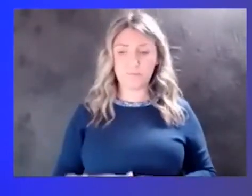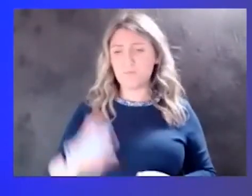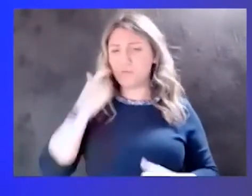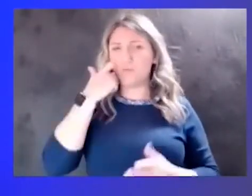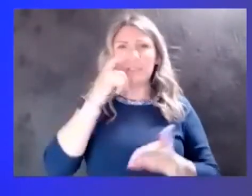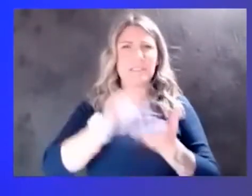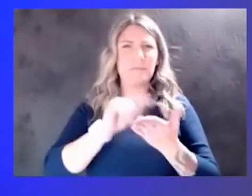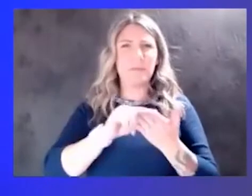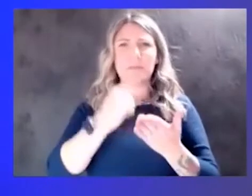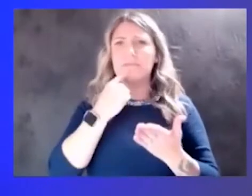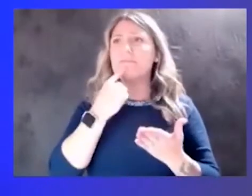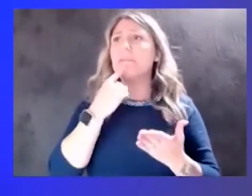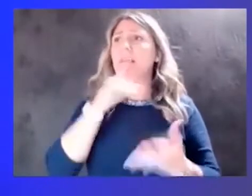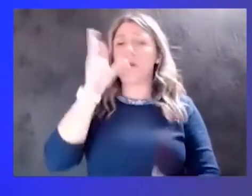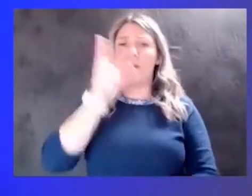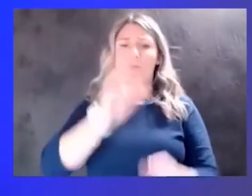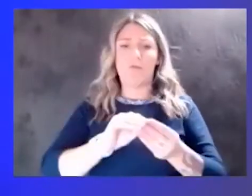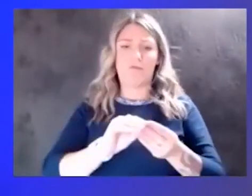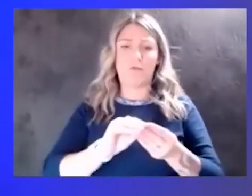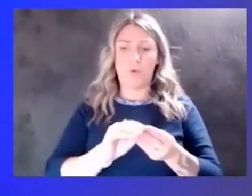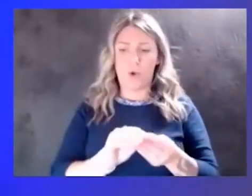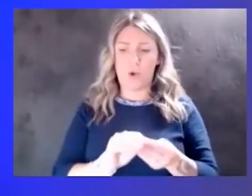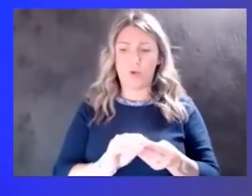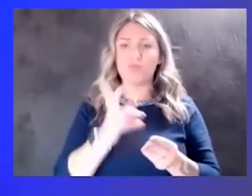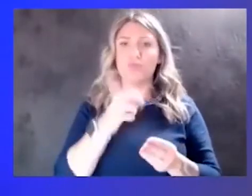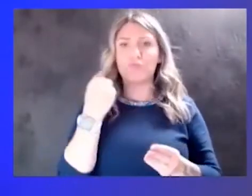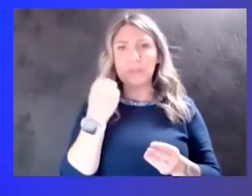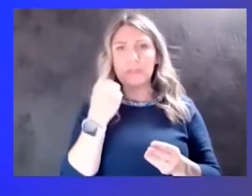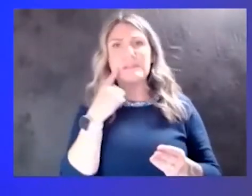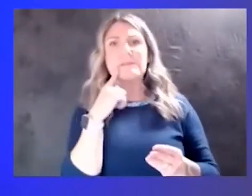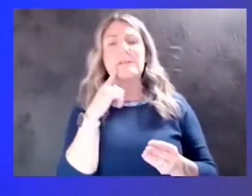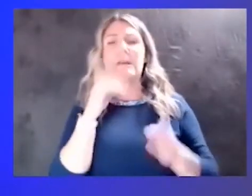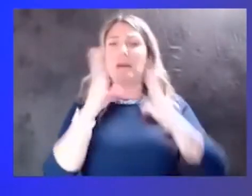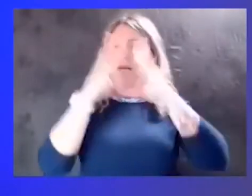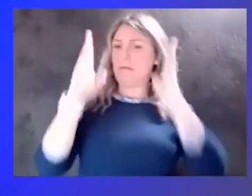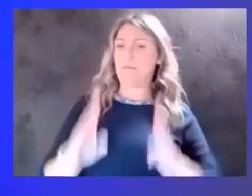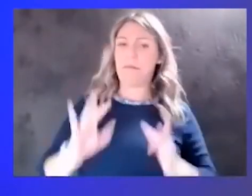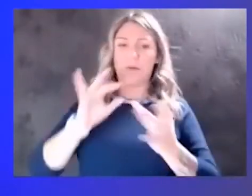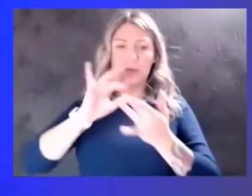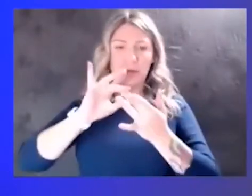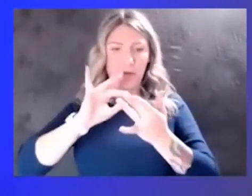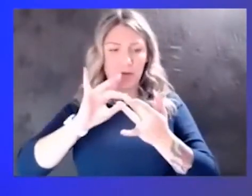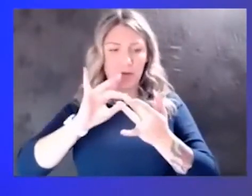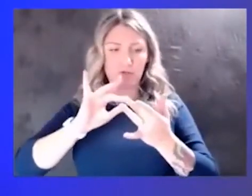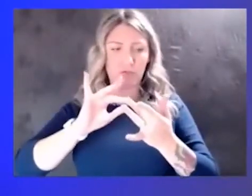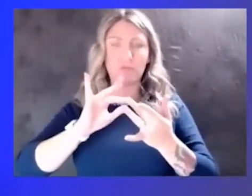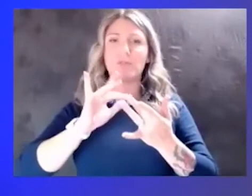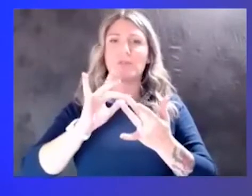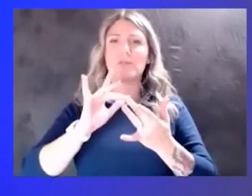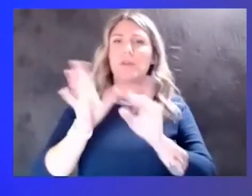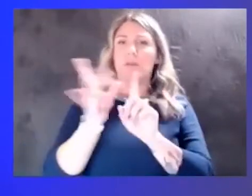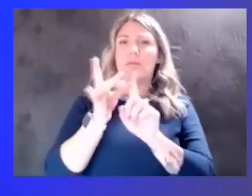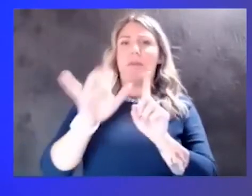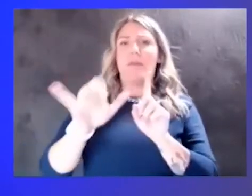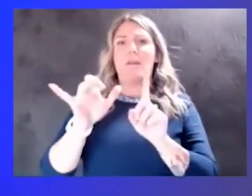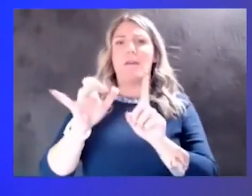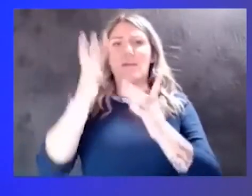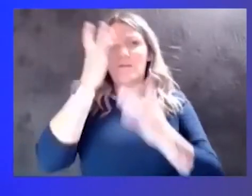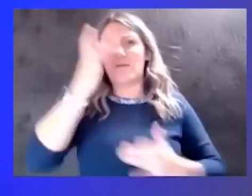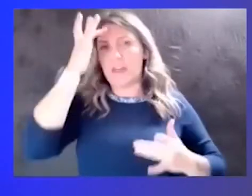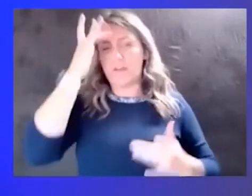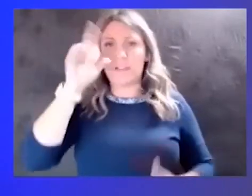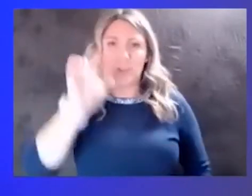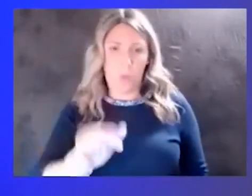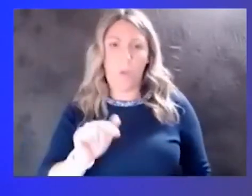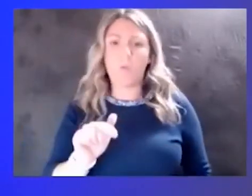the overall risk of household contacts getting the virus, if other people are vaccinated, is lower. So you do get